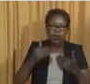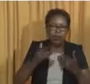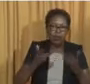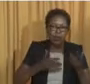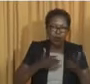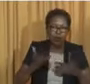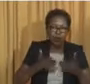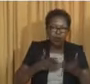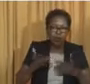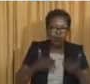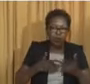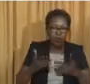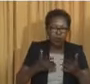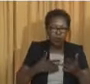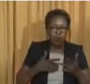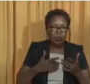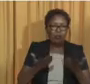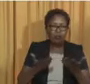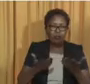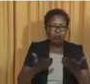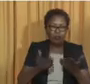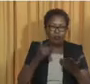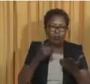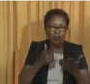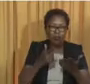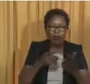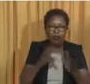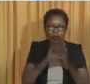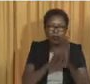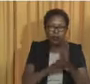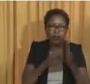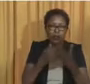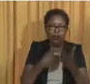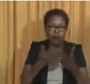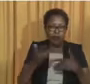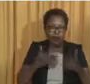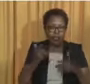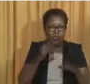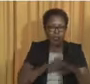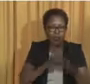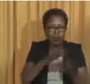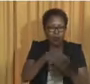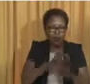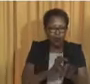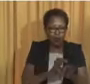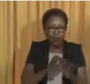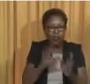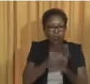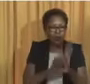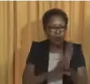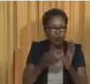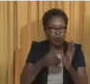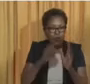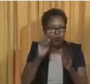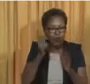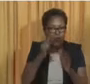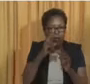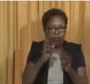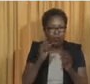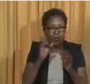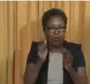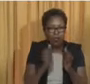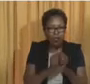amendment had already been taken into account during the drafting of the Constitution of Kenya 2010. This